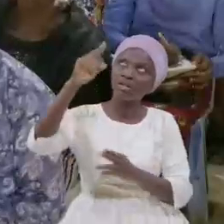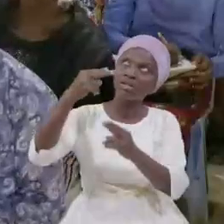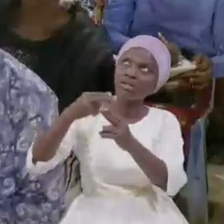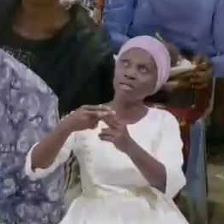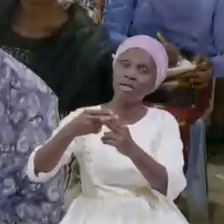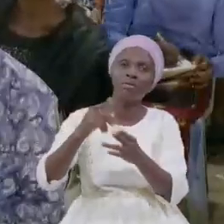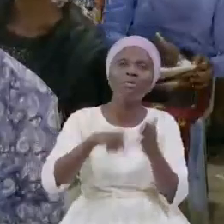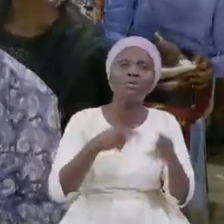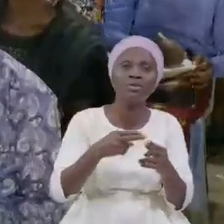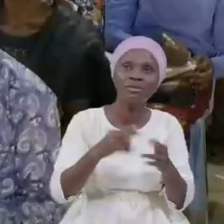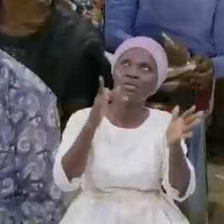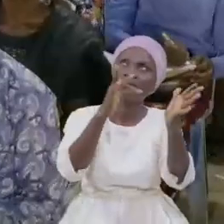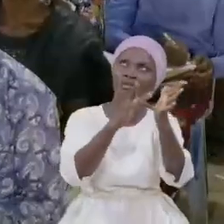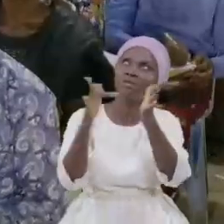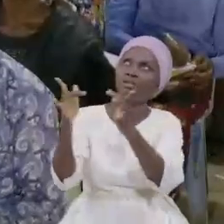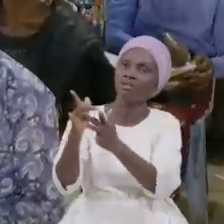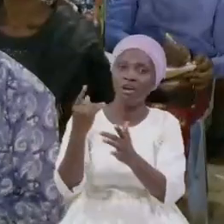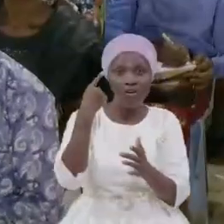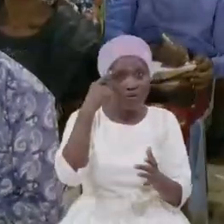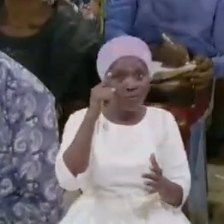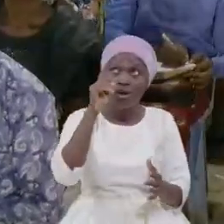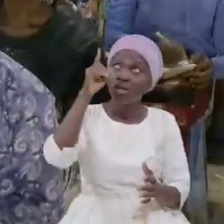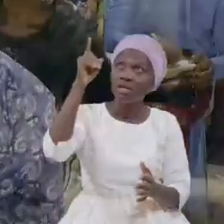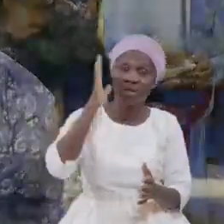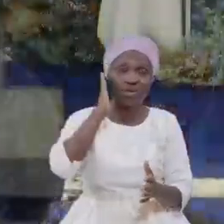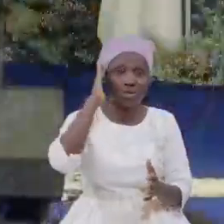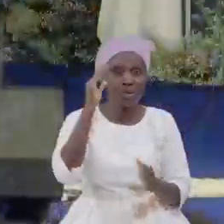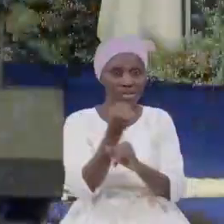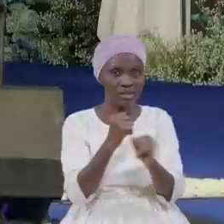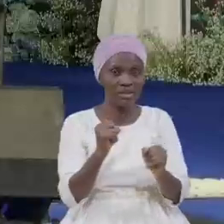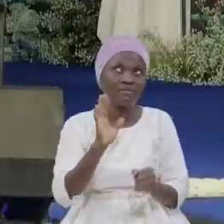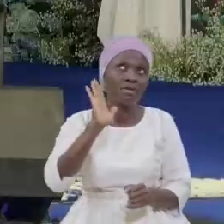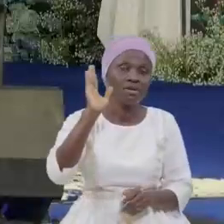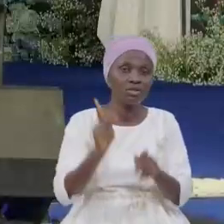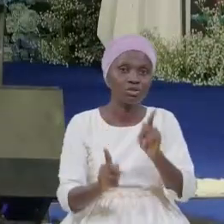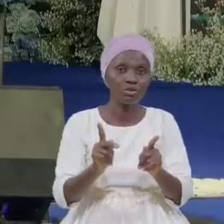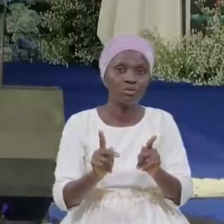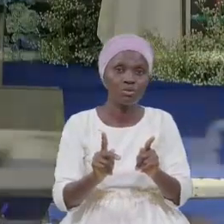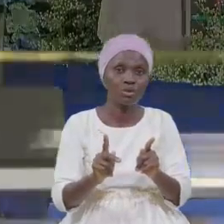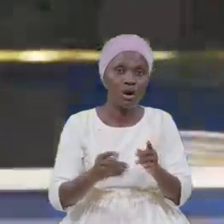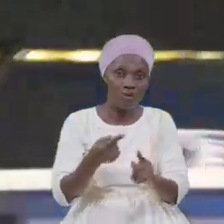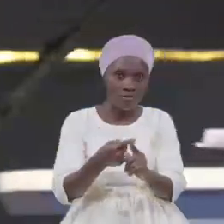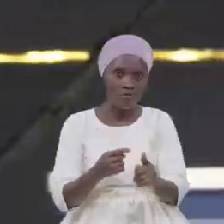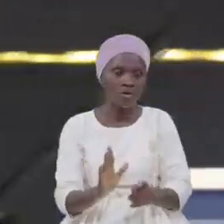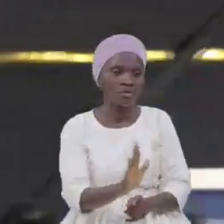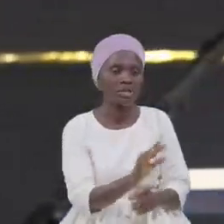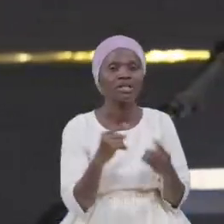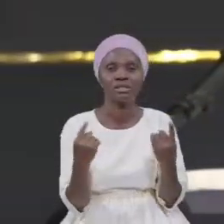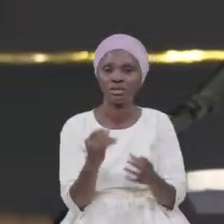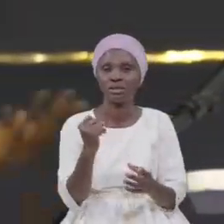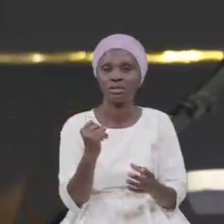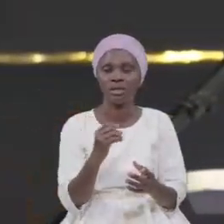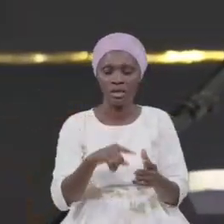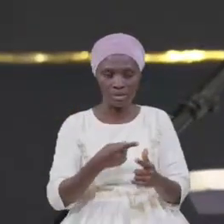Jesus, for he shall save his people from their sins. And then John the Baptist,